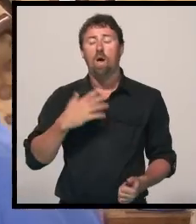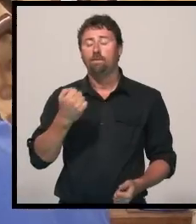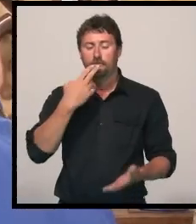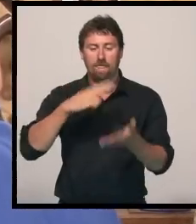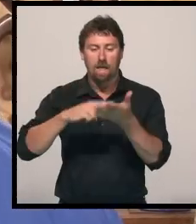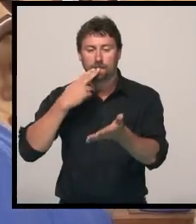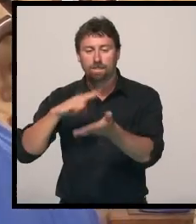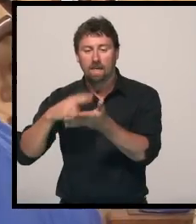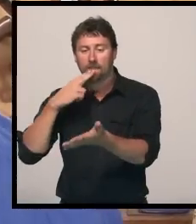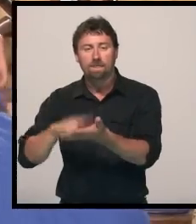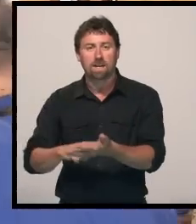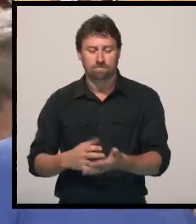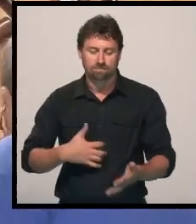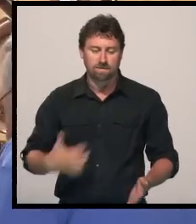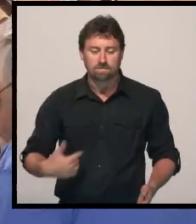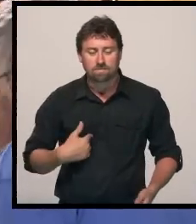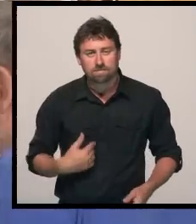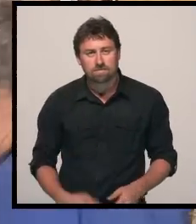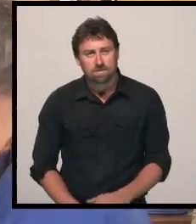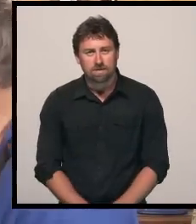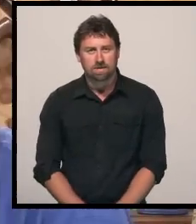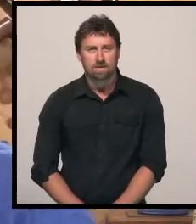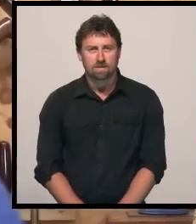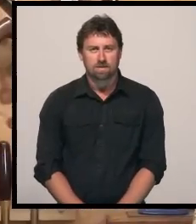So all you need is, where is it? Oh,